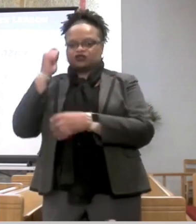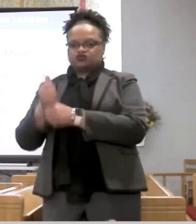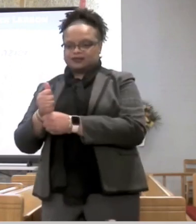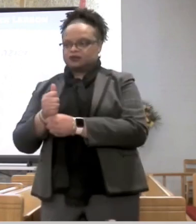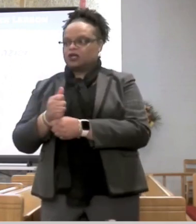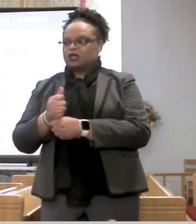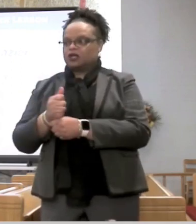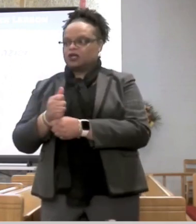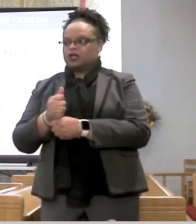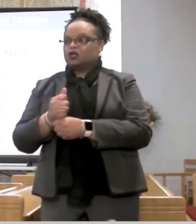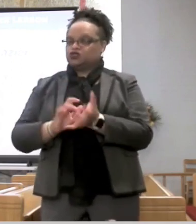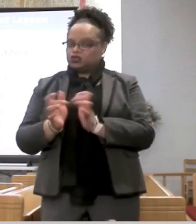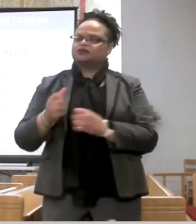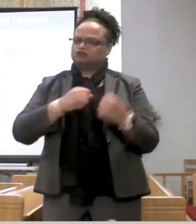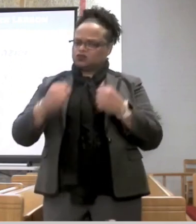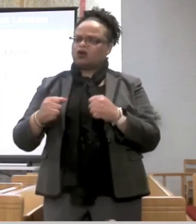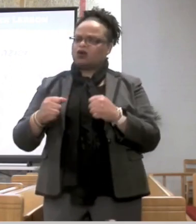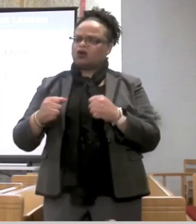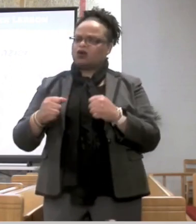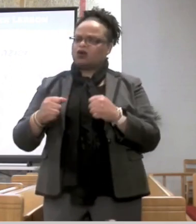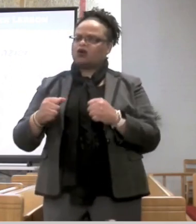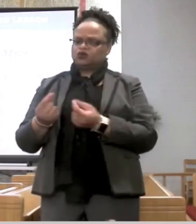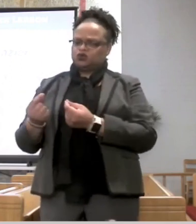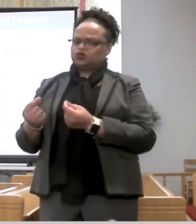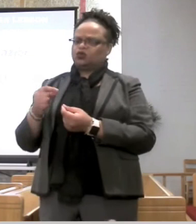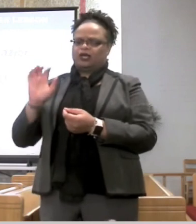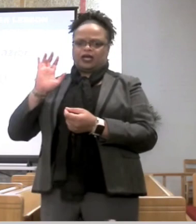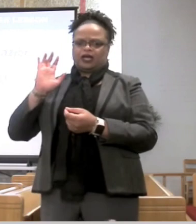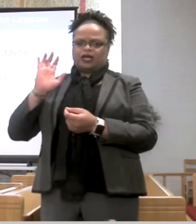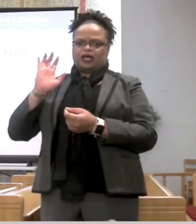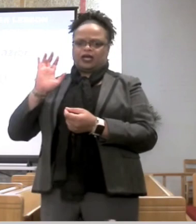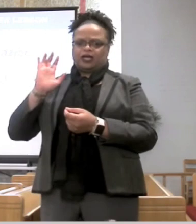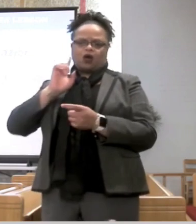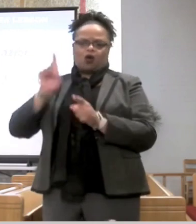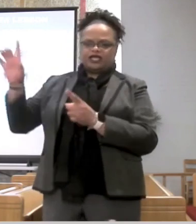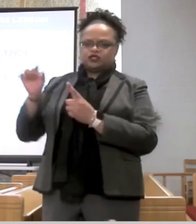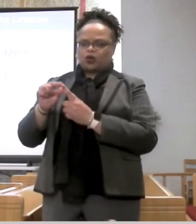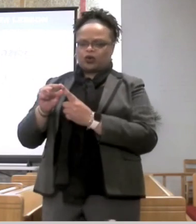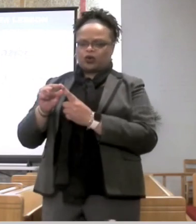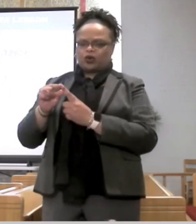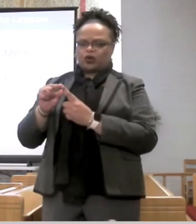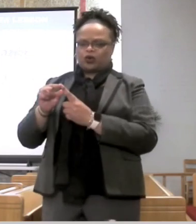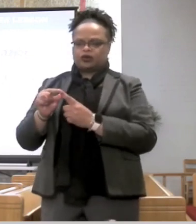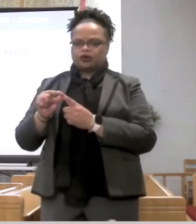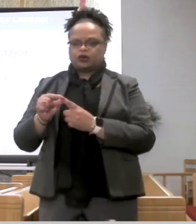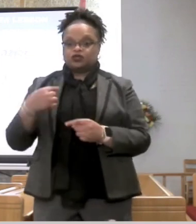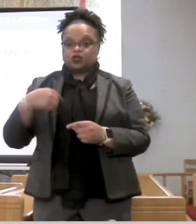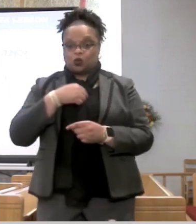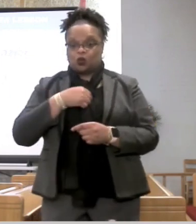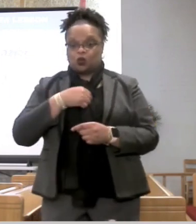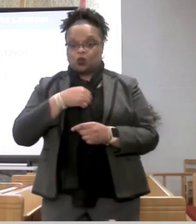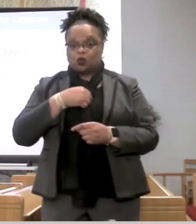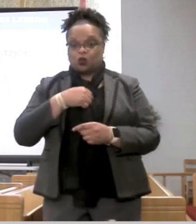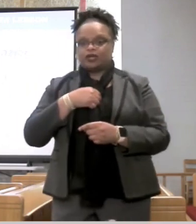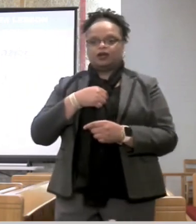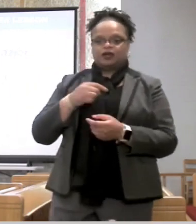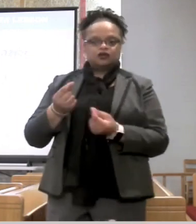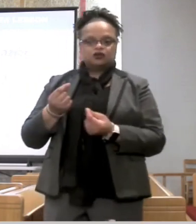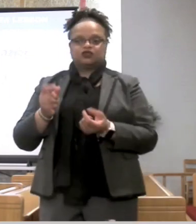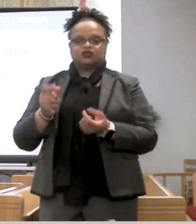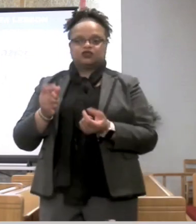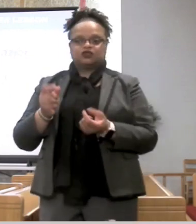he says that he could do. And he told them in Matthew 17:27, notwithstanding, lest we should offend them, go thou to